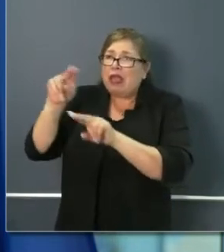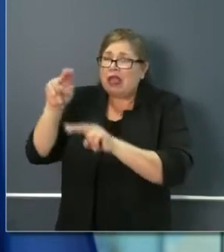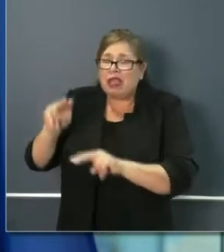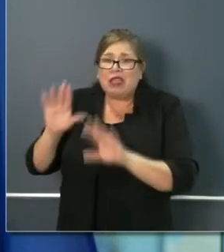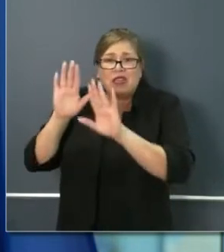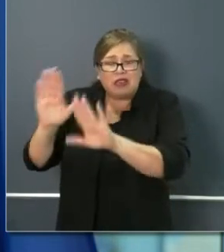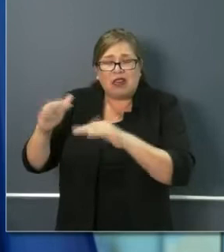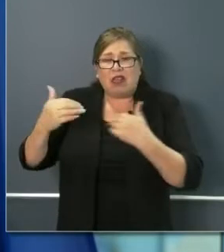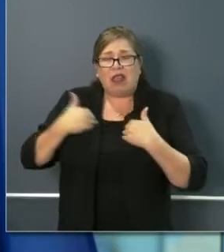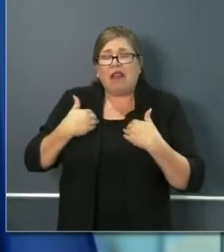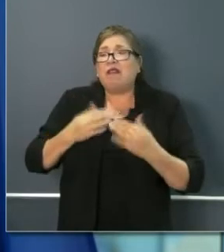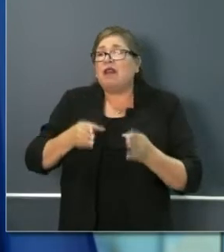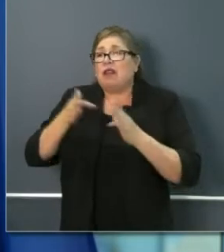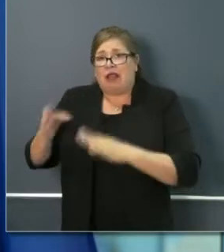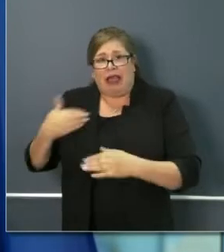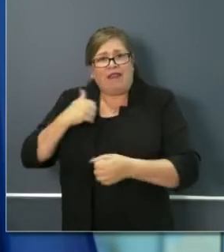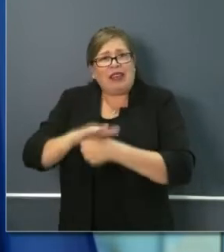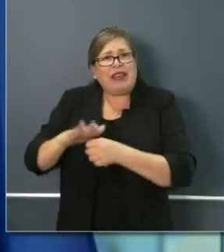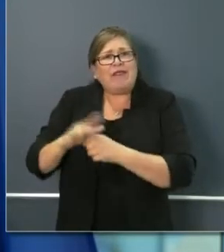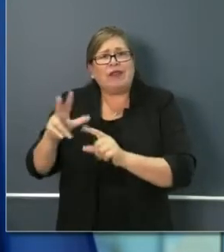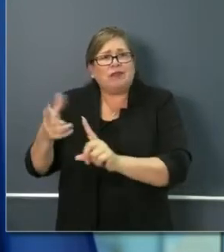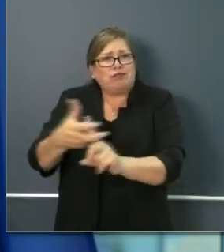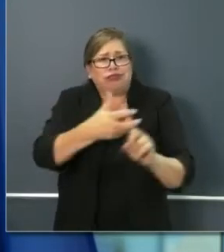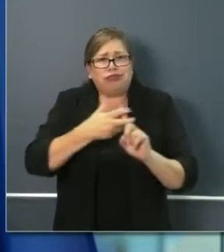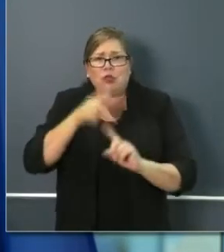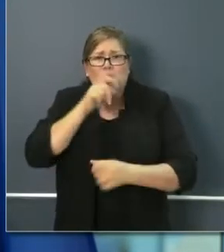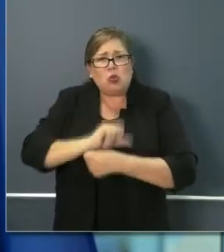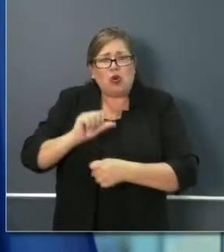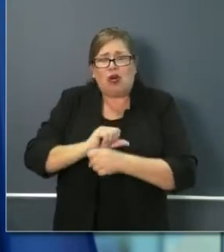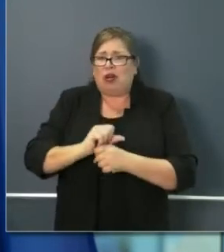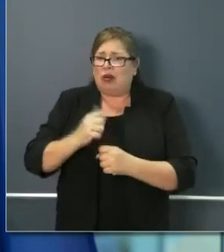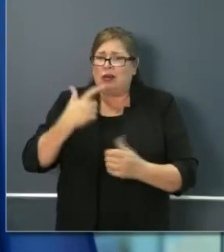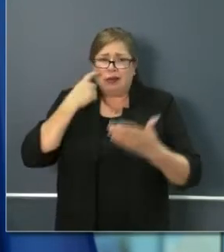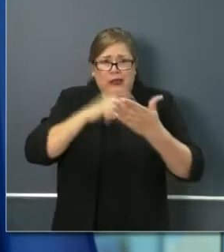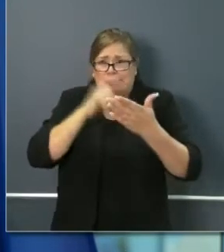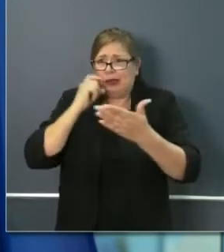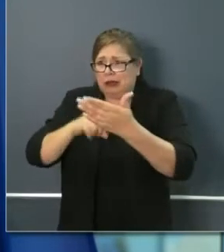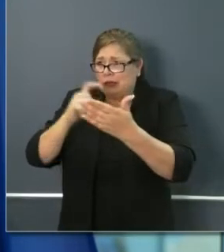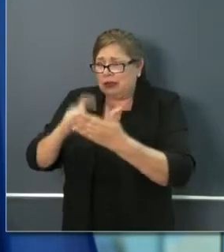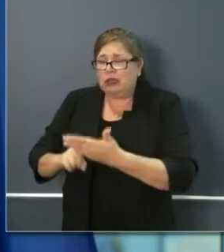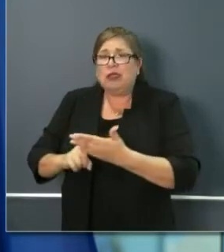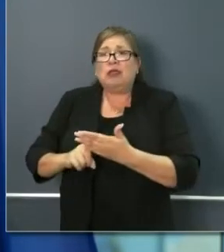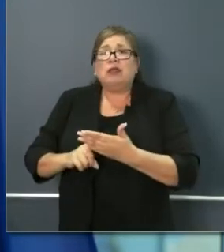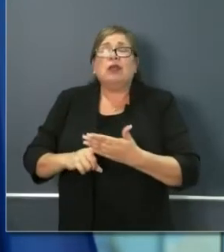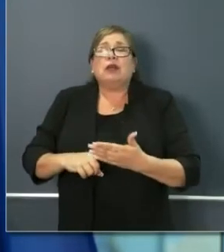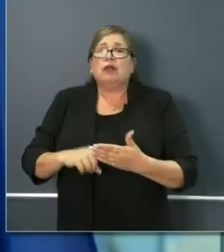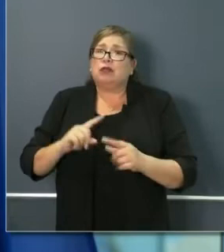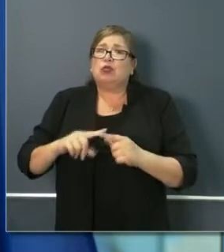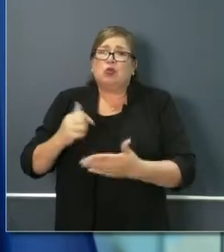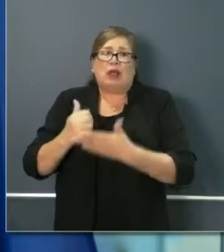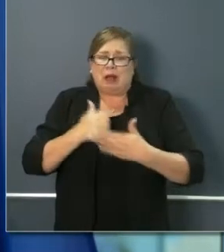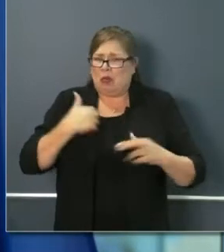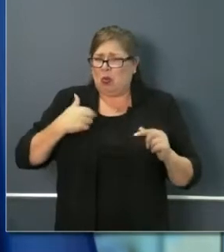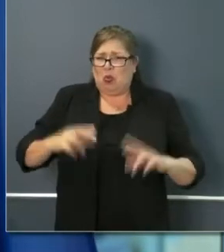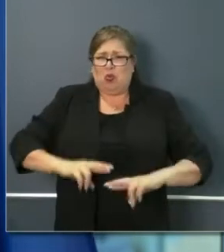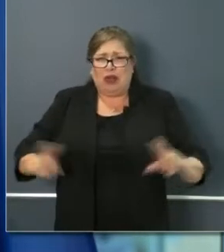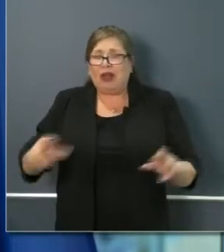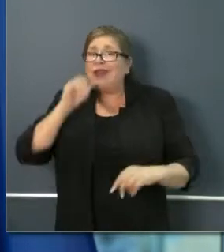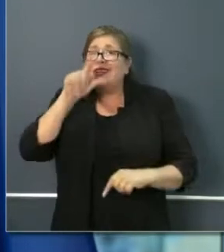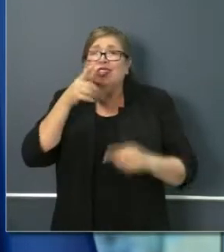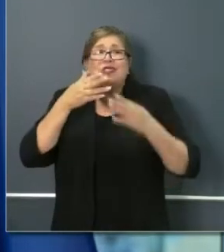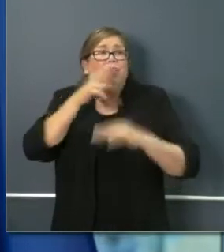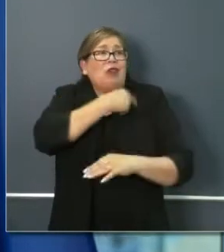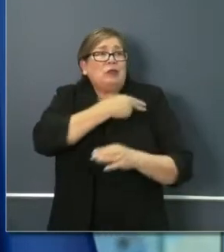not just the USNS Mercy, but now we have identified all 8 field medical stations and their sites